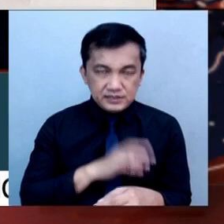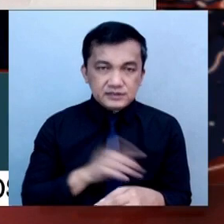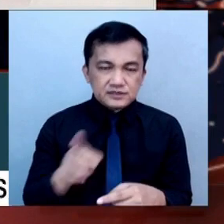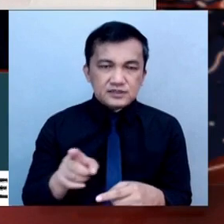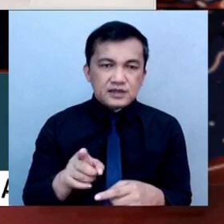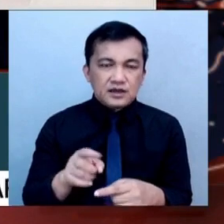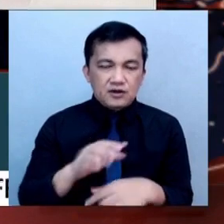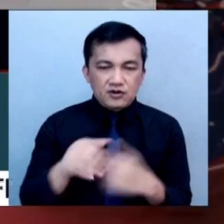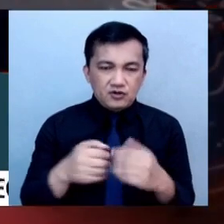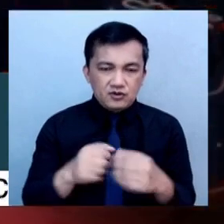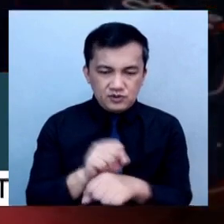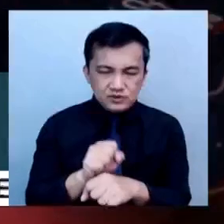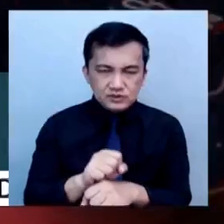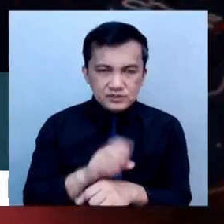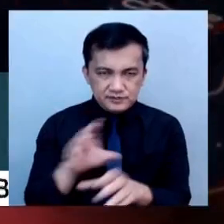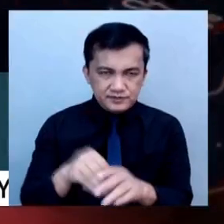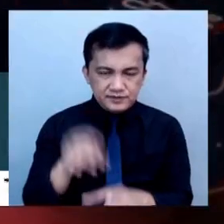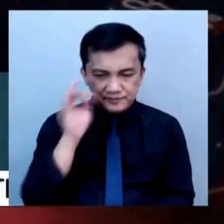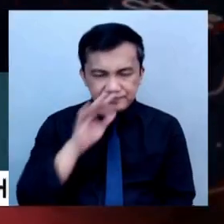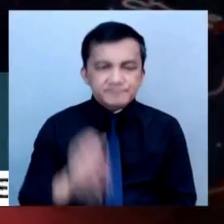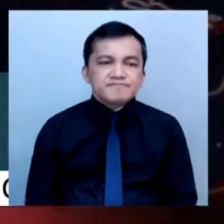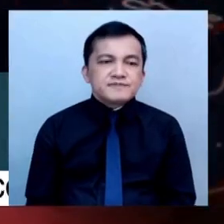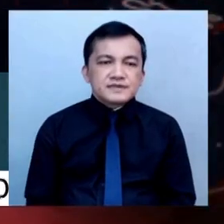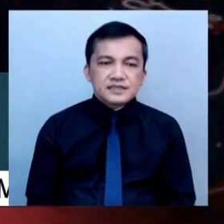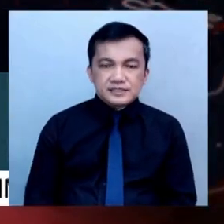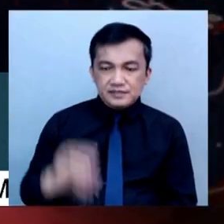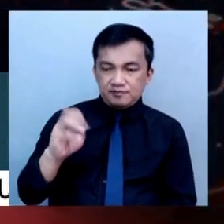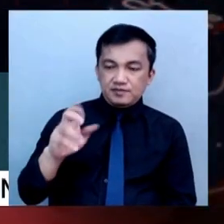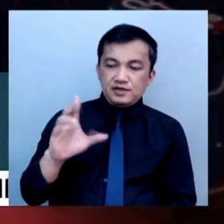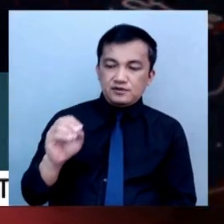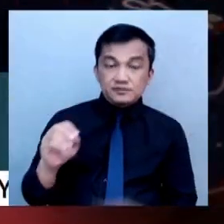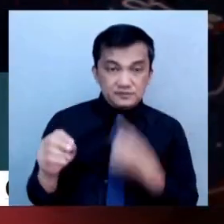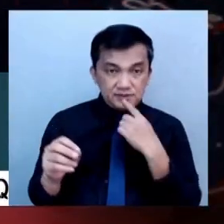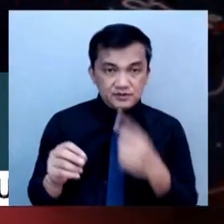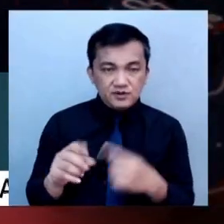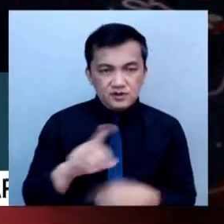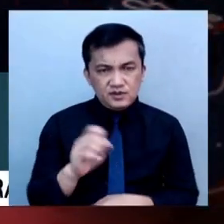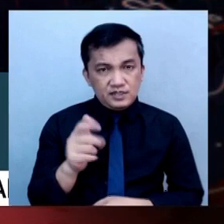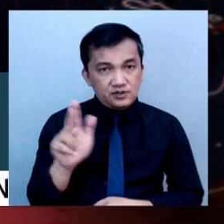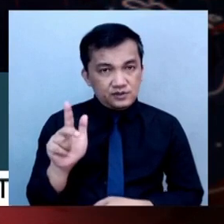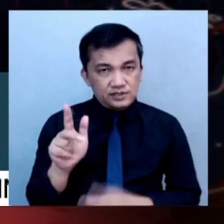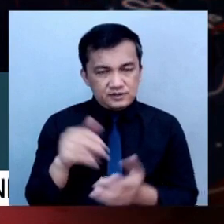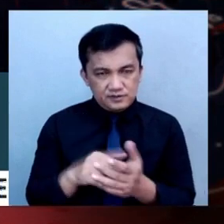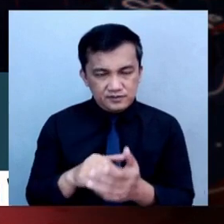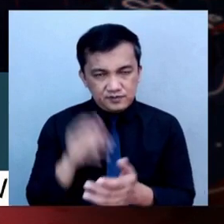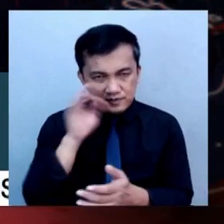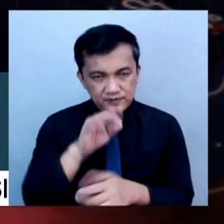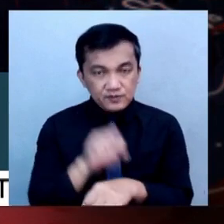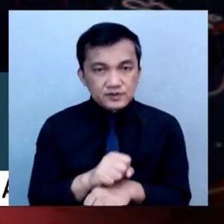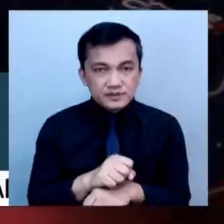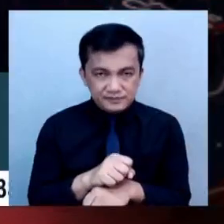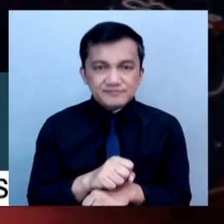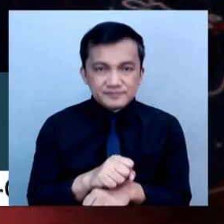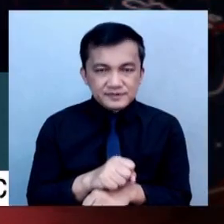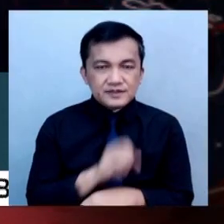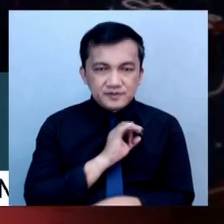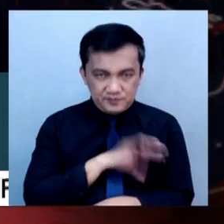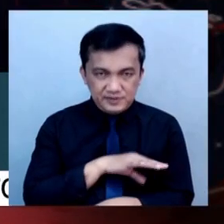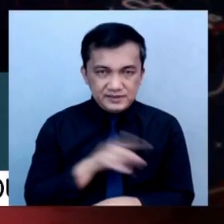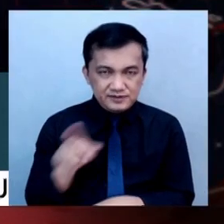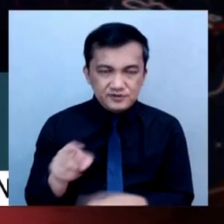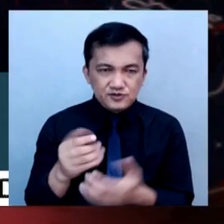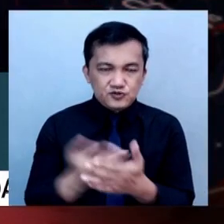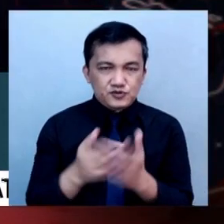including Filipinos. According to MECO, over 123,000 Filipino workers will benefit from the new